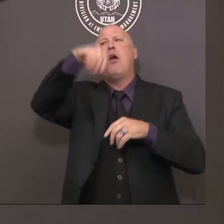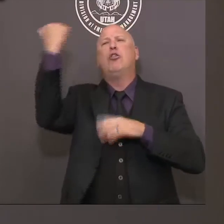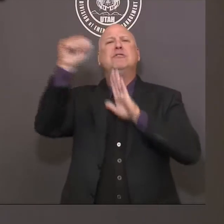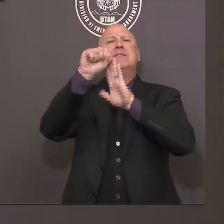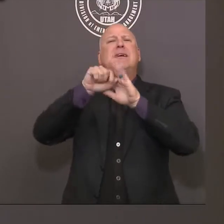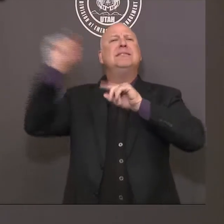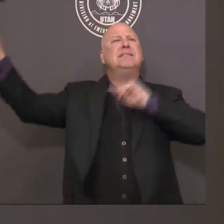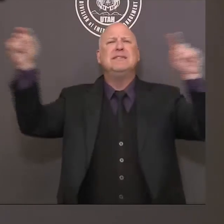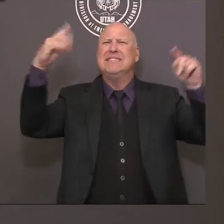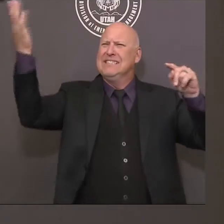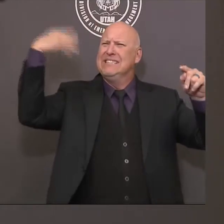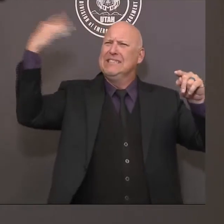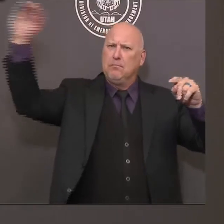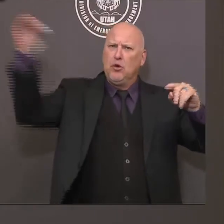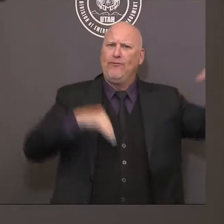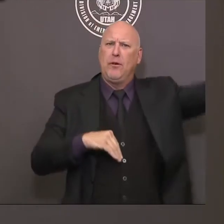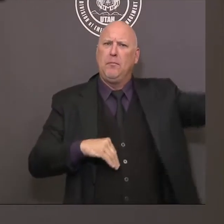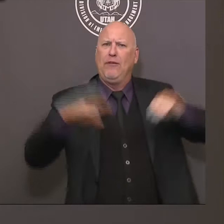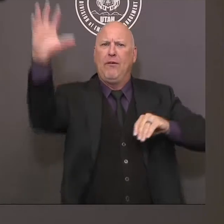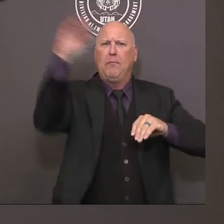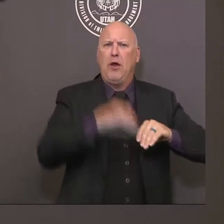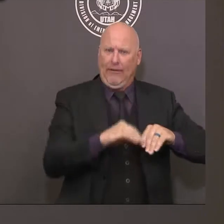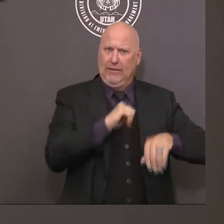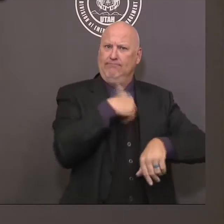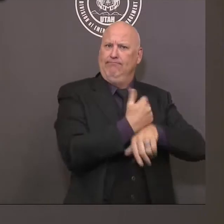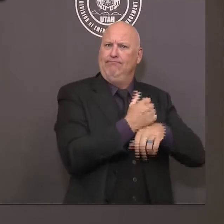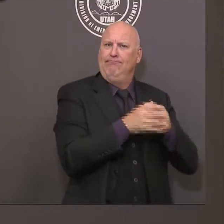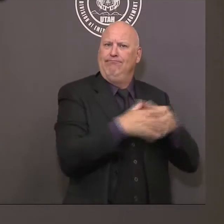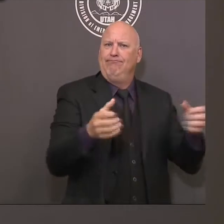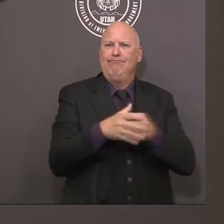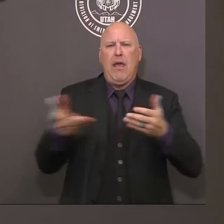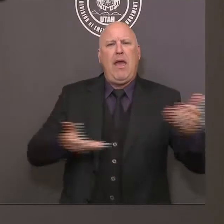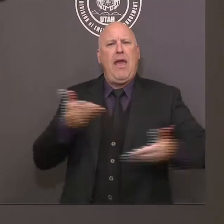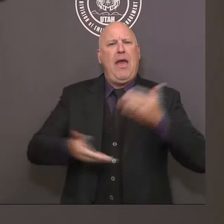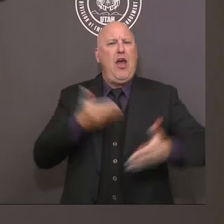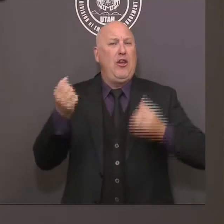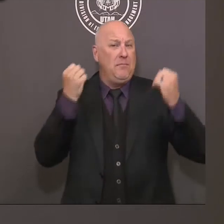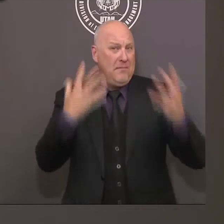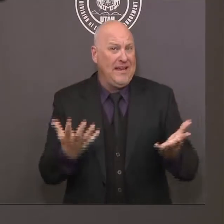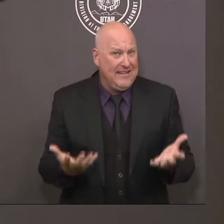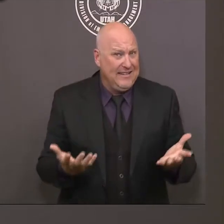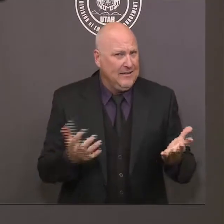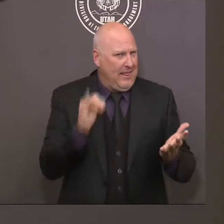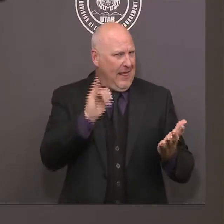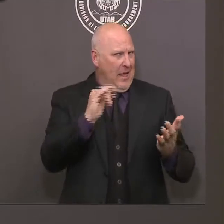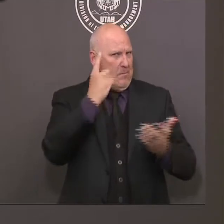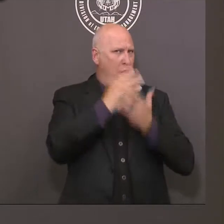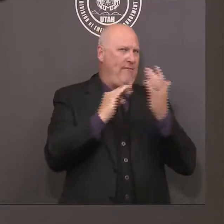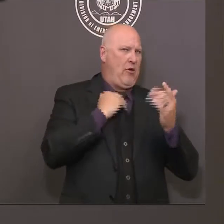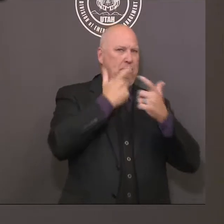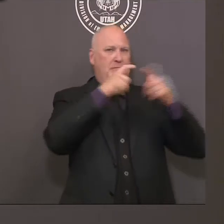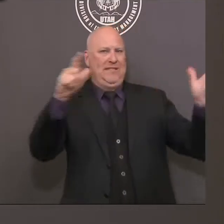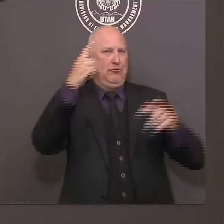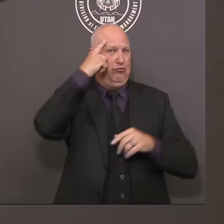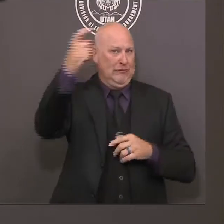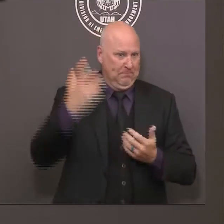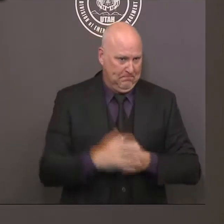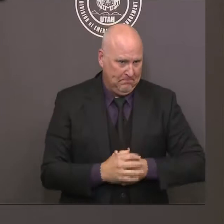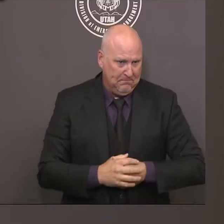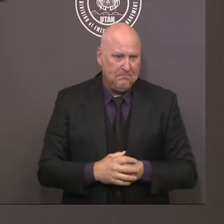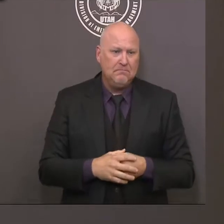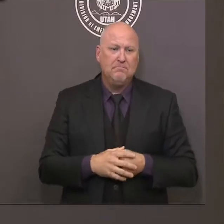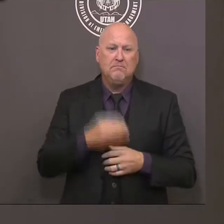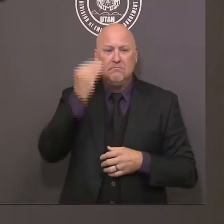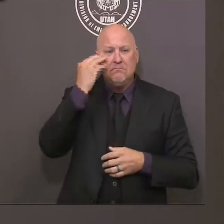leadership, that of President Adams, and we have very important and big work ahead for the state of Utah and some difficult